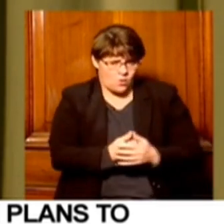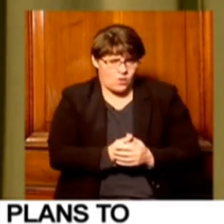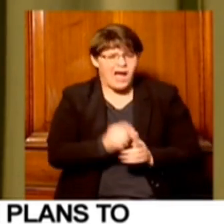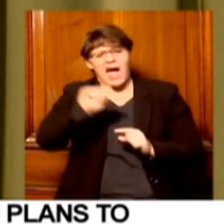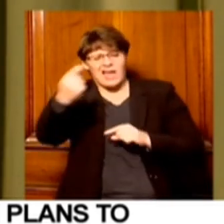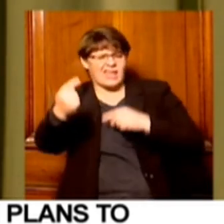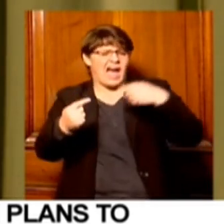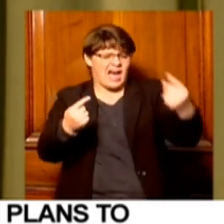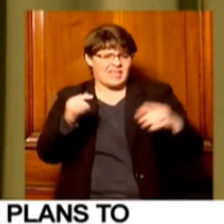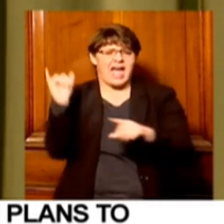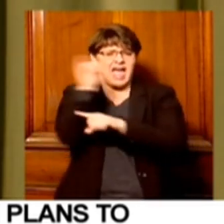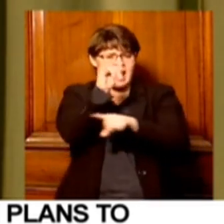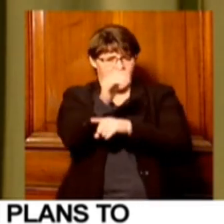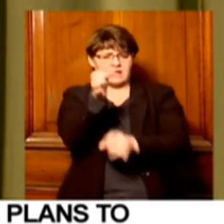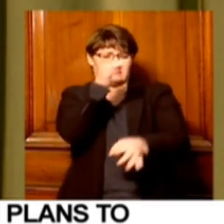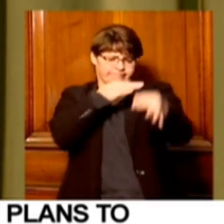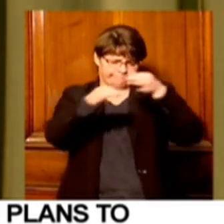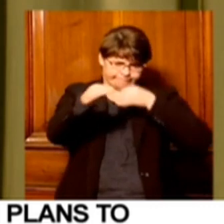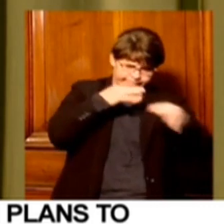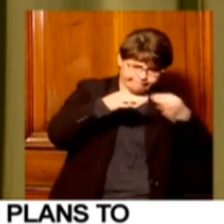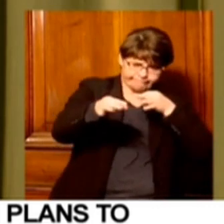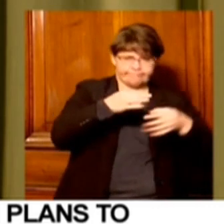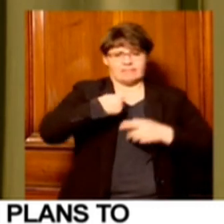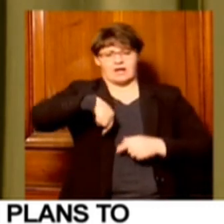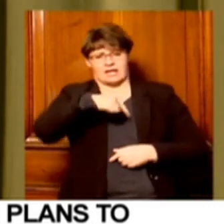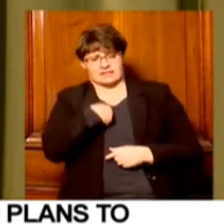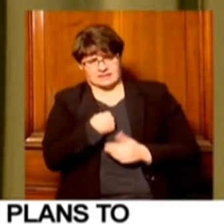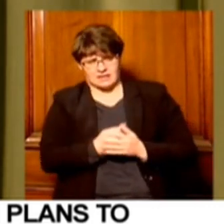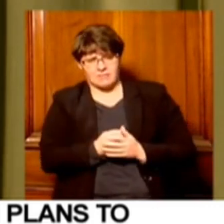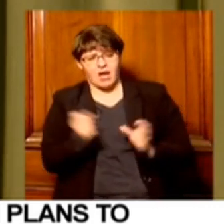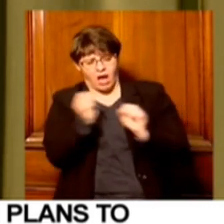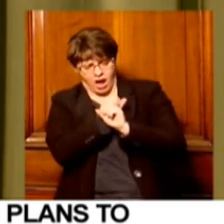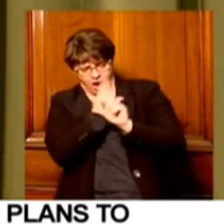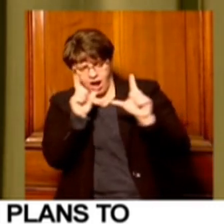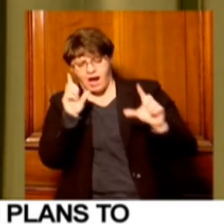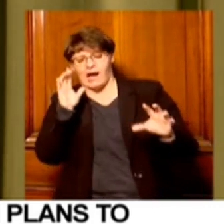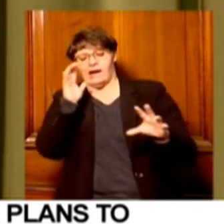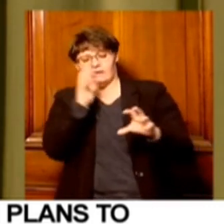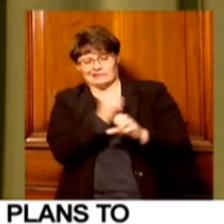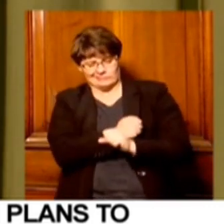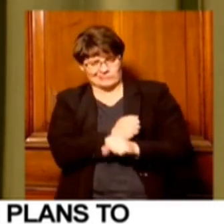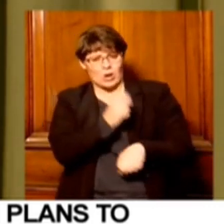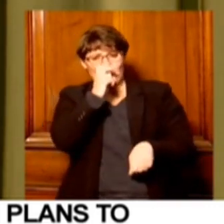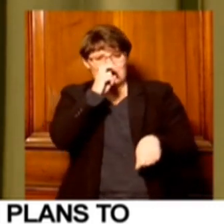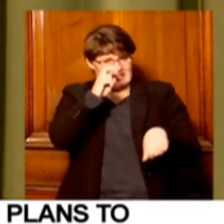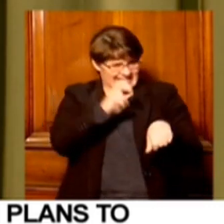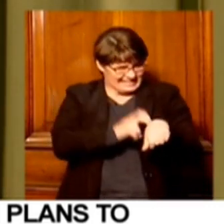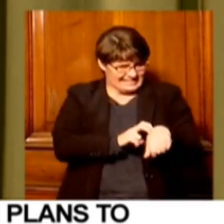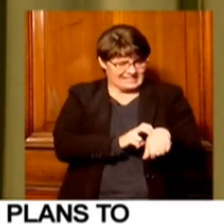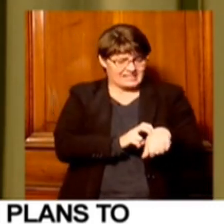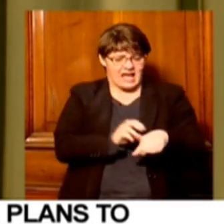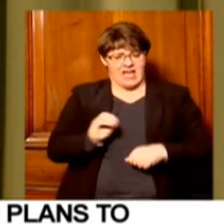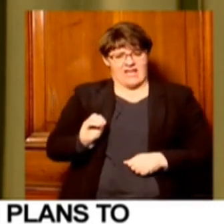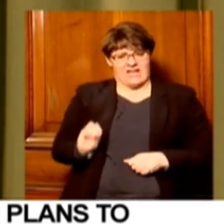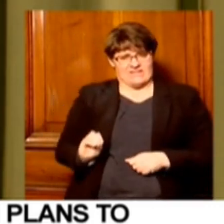other airlines globally. And we realized that among the key things that we need to put aside amongst them is the issue